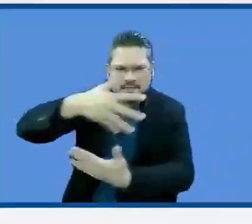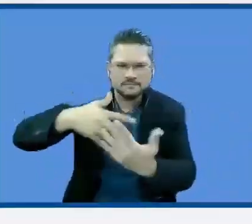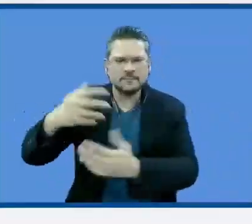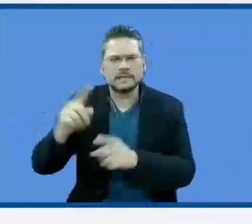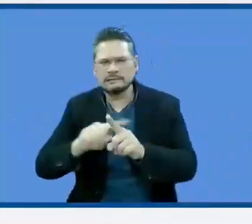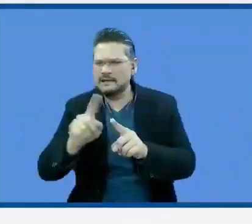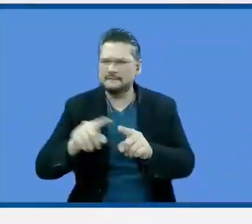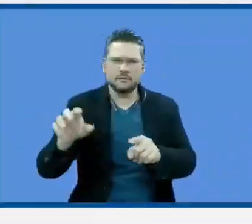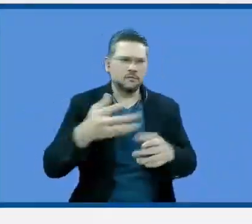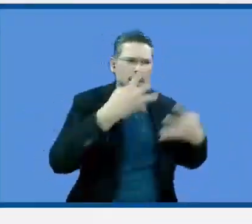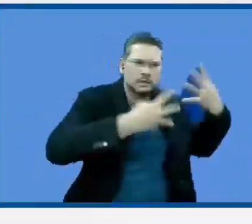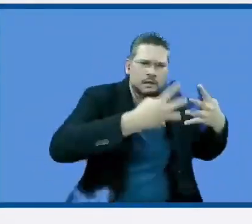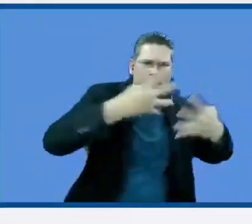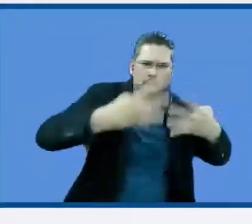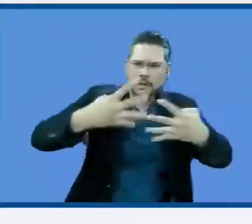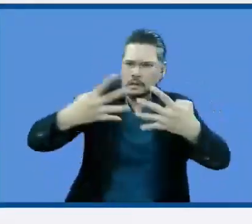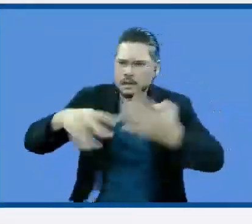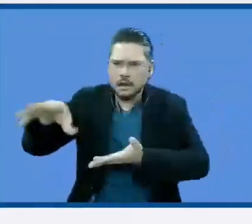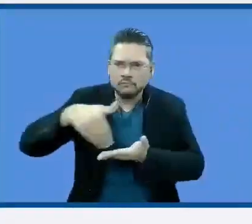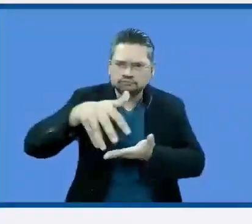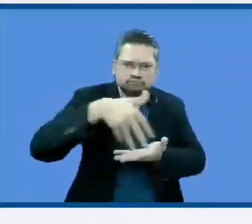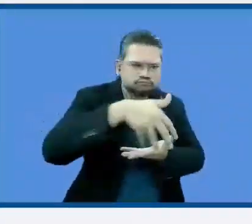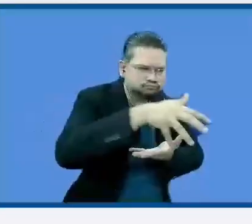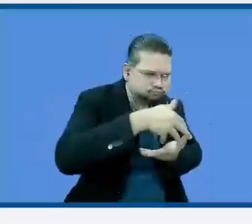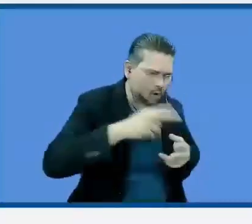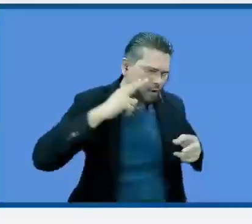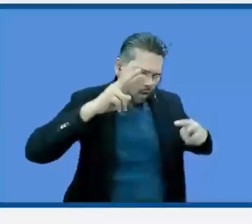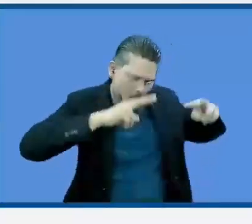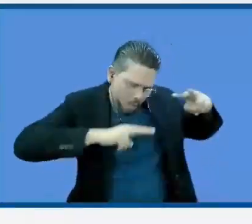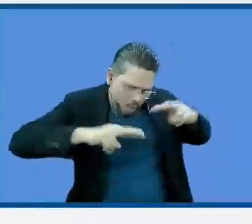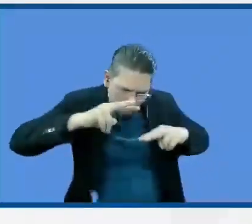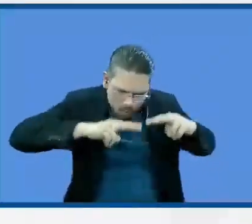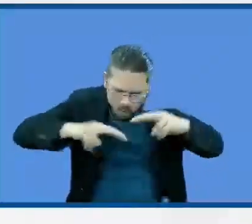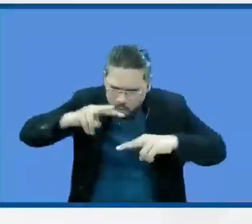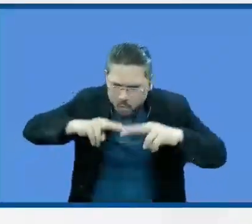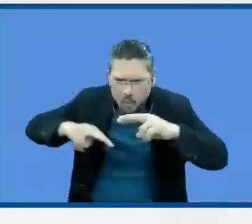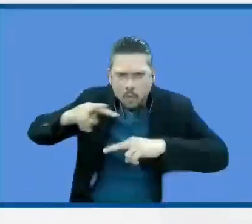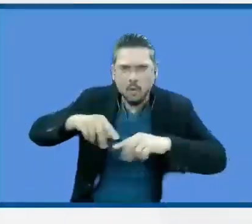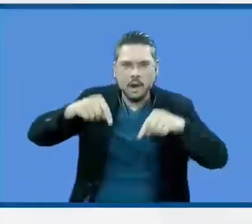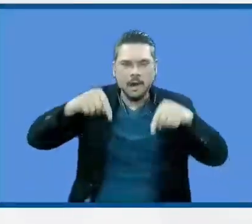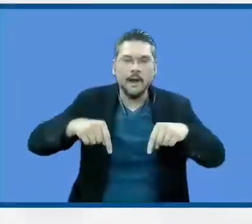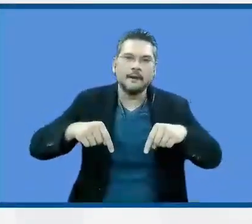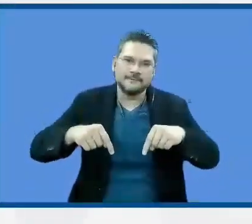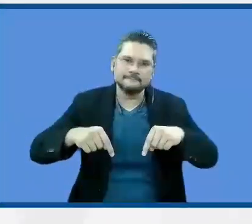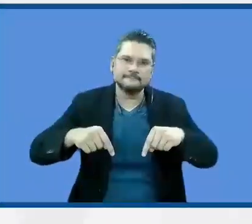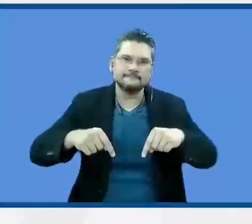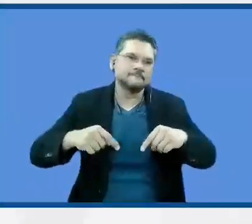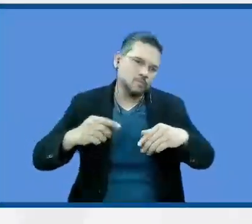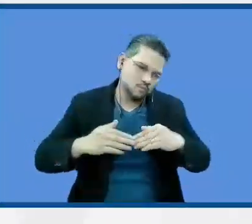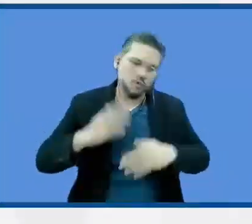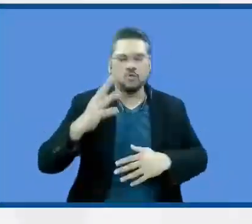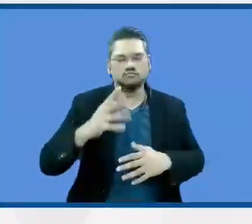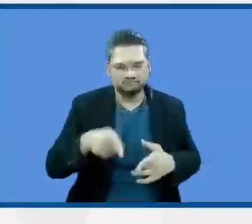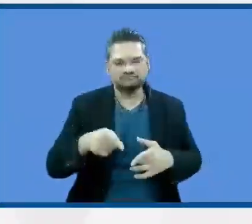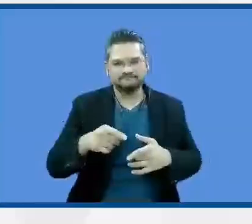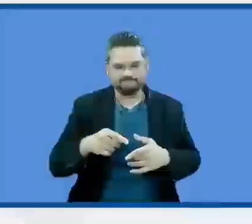to receive, analyze, and use these data. And this has to be an integral part of our